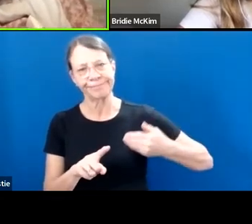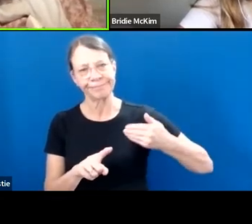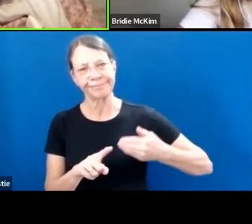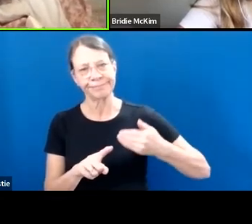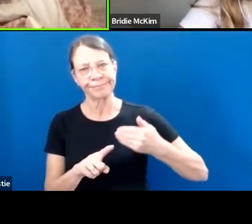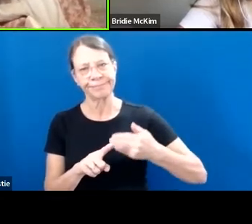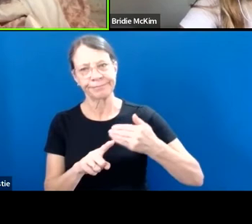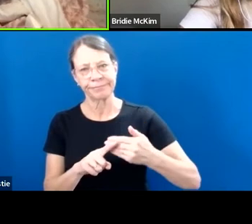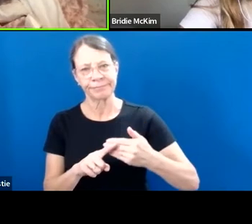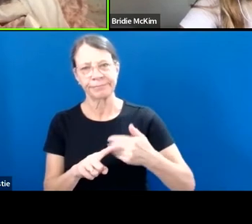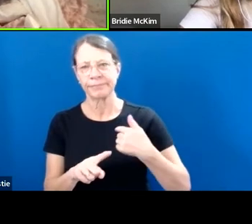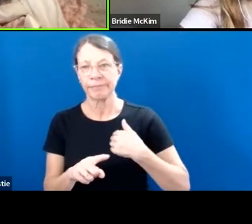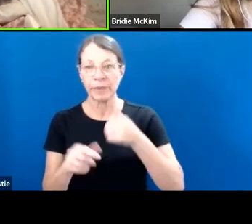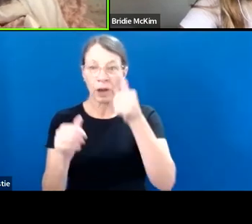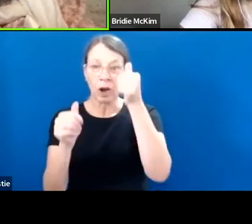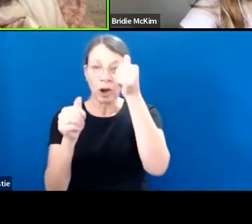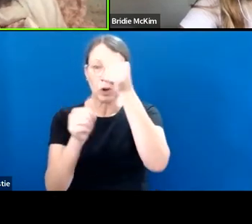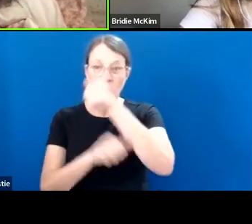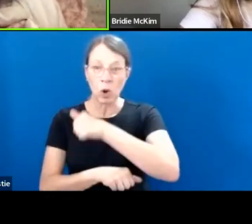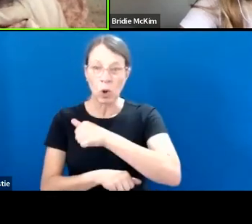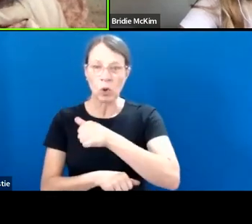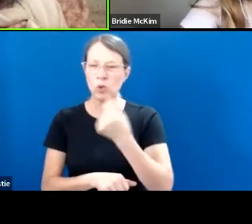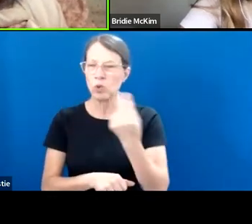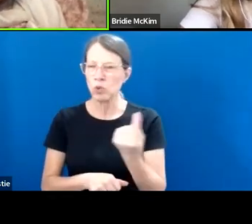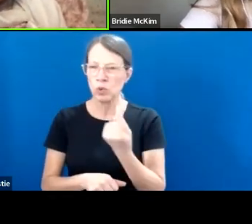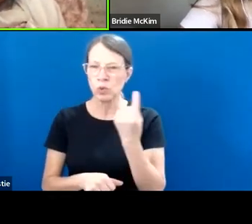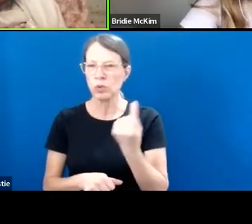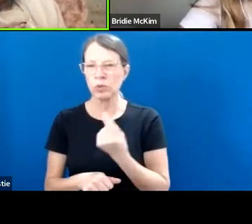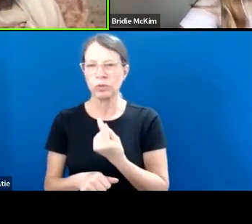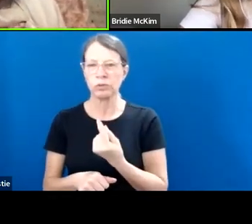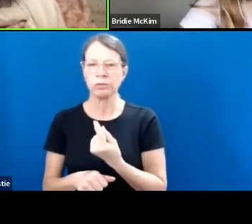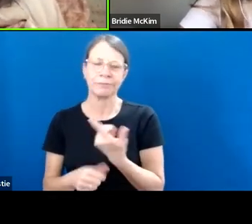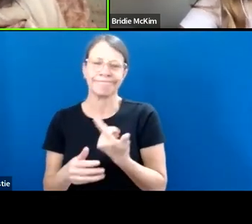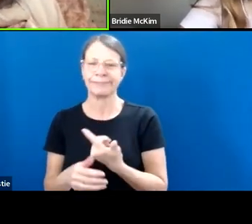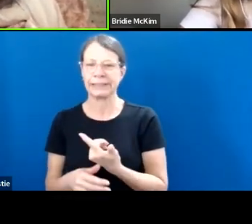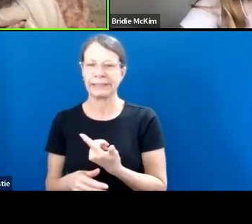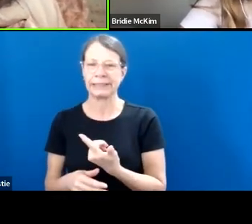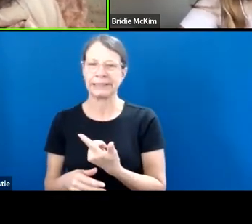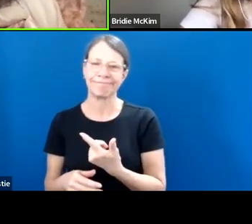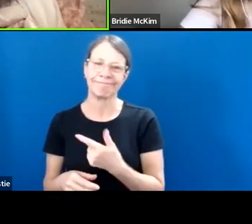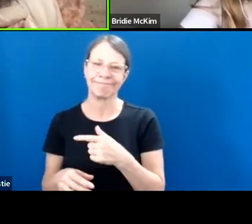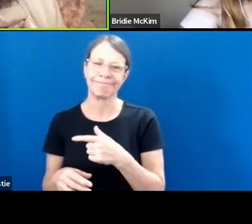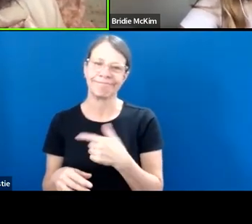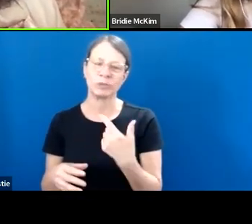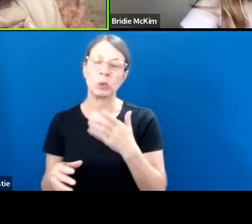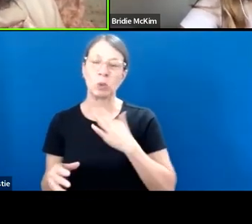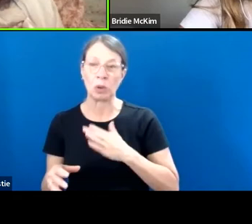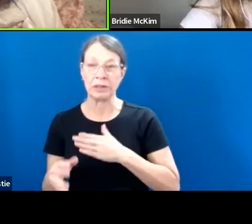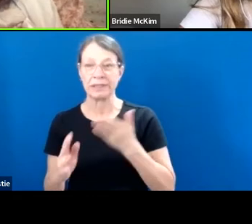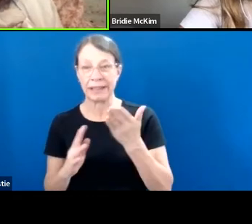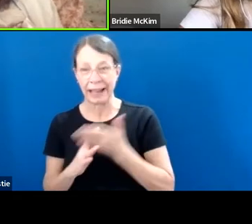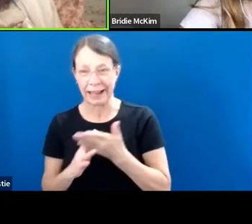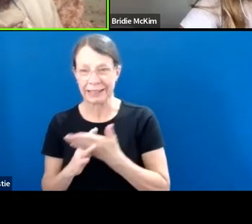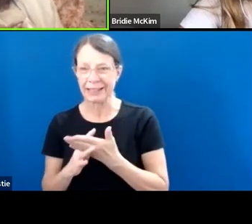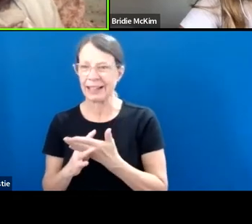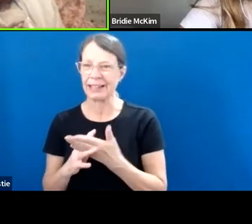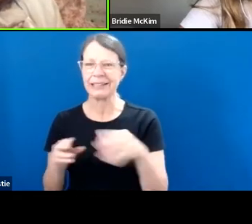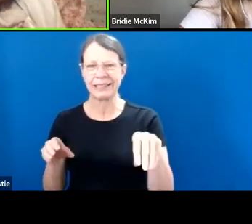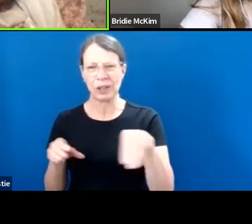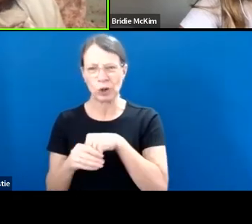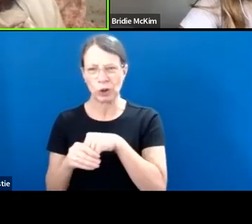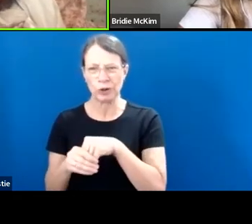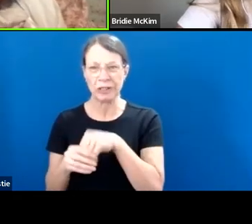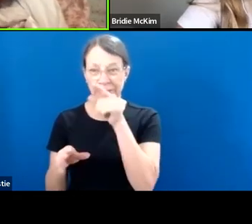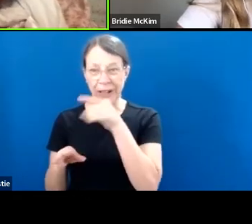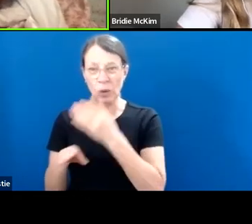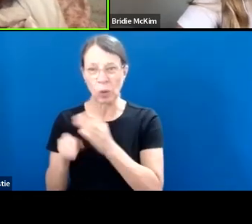are really accessible and inclusive to work with. Mm-hmm. And equally, I know the people who